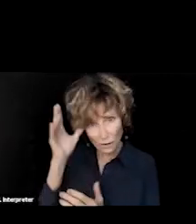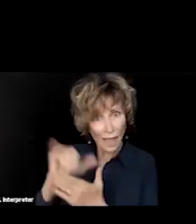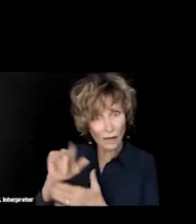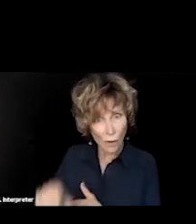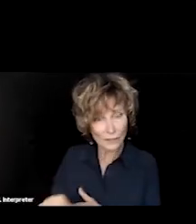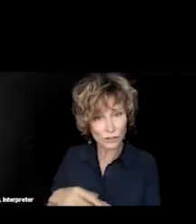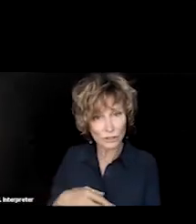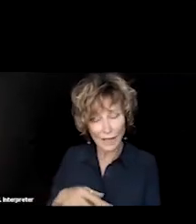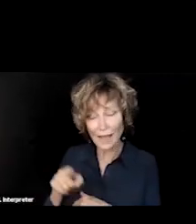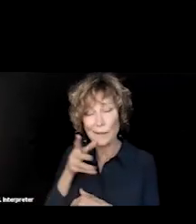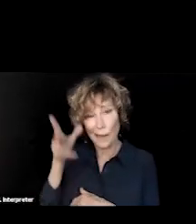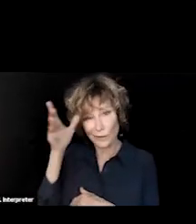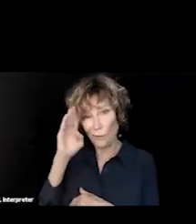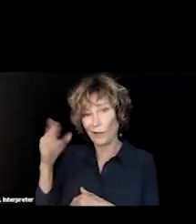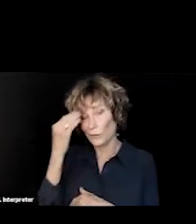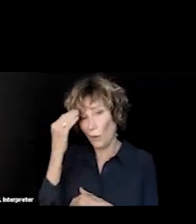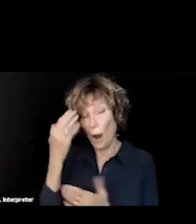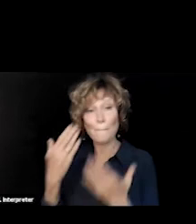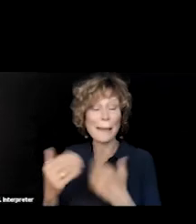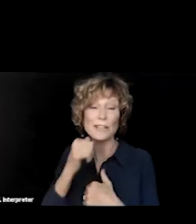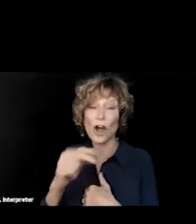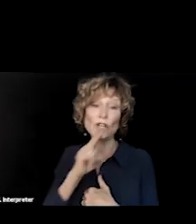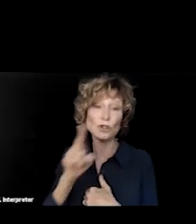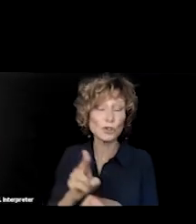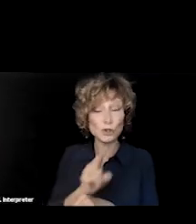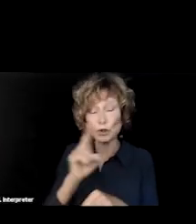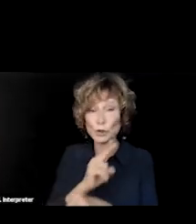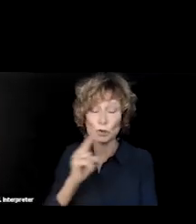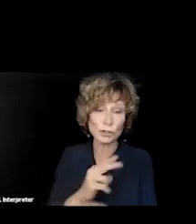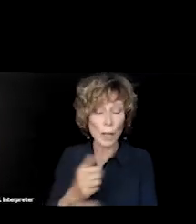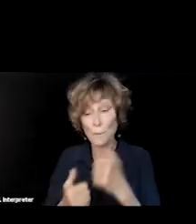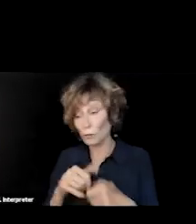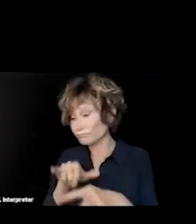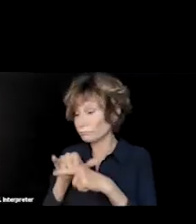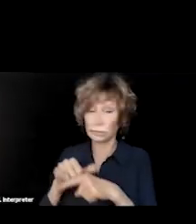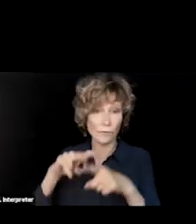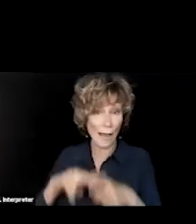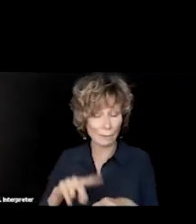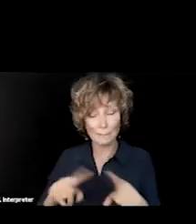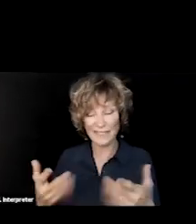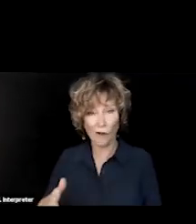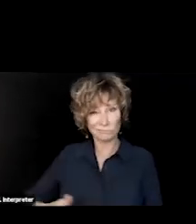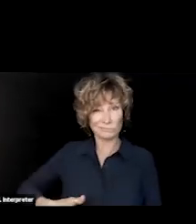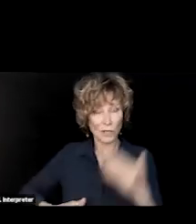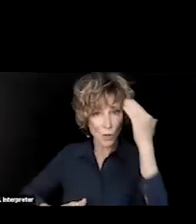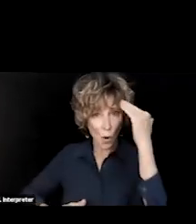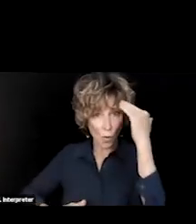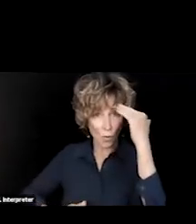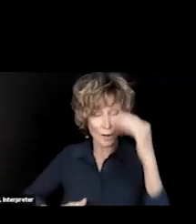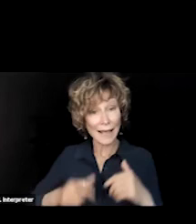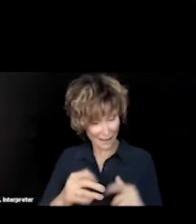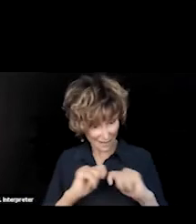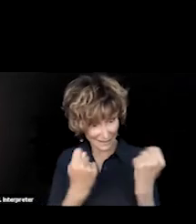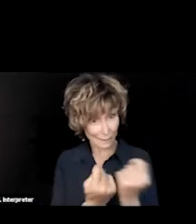I bet they'll know. They might not use the most sophisticated vocabulary, but they know. If that team had asked me, I would have